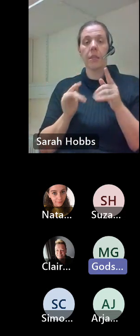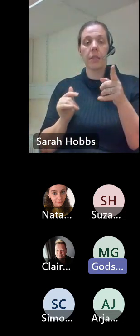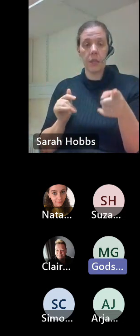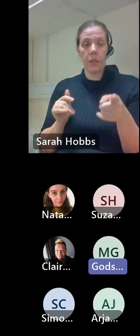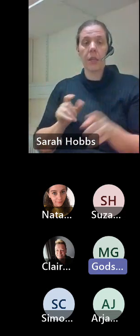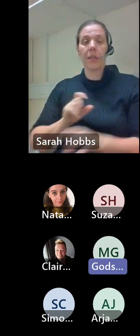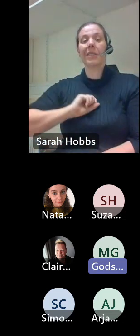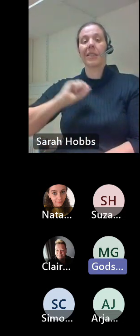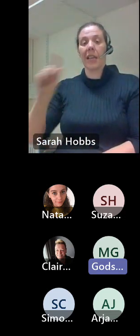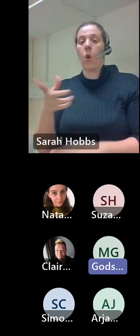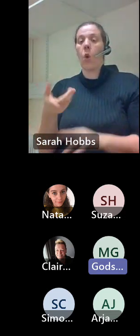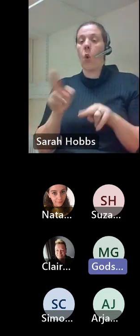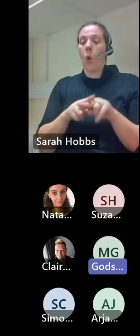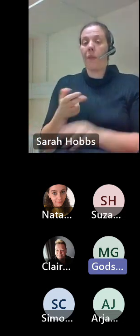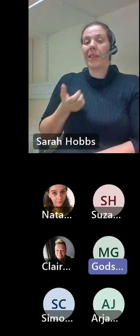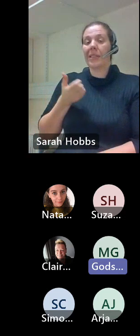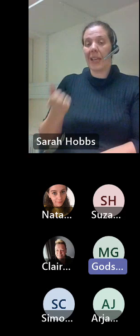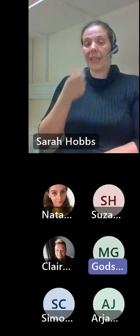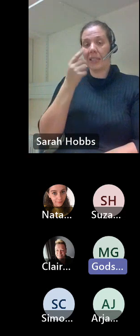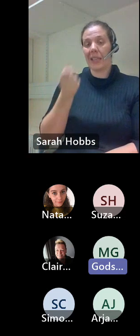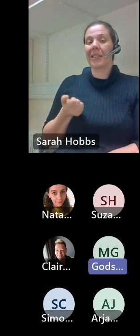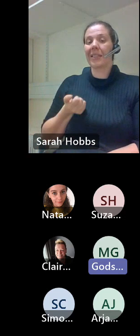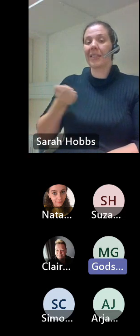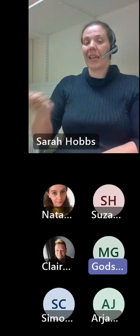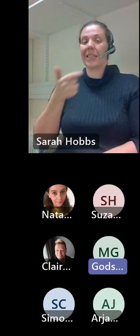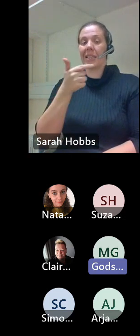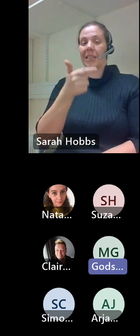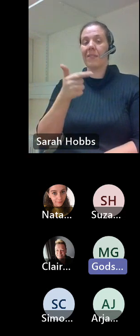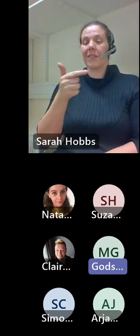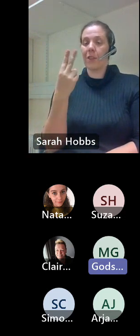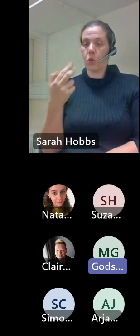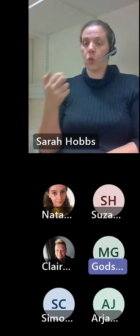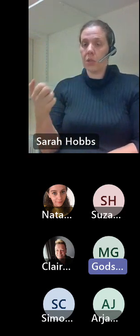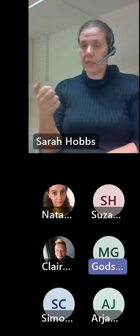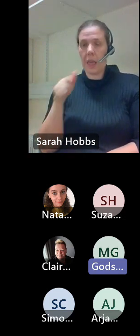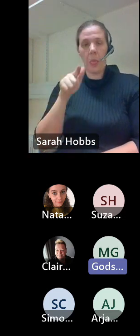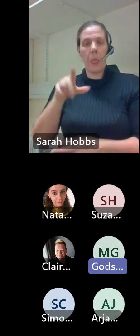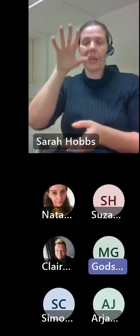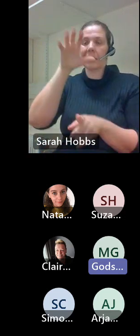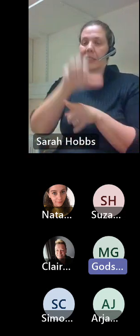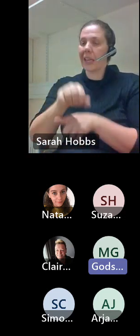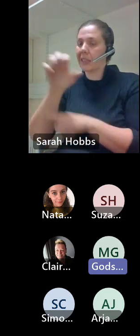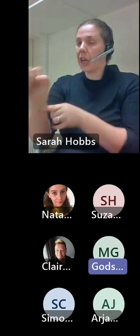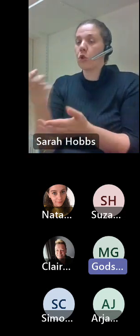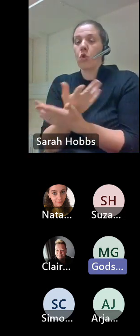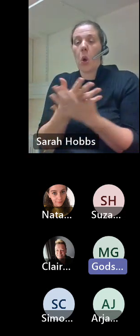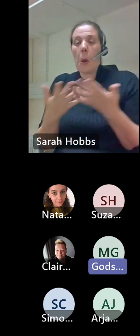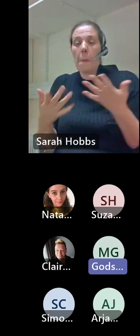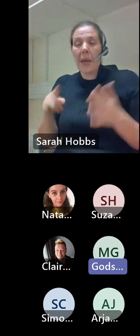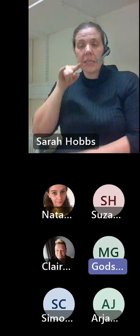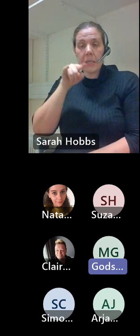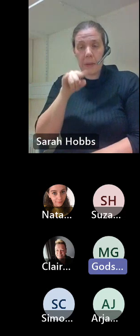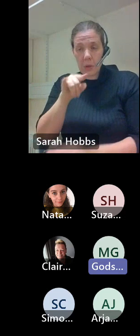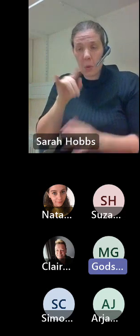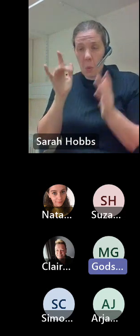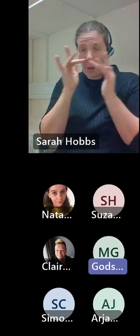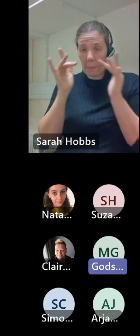about a week's time, update that even more. They've taken down so many suspicious websites. And all this has been since